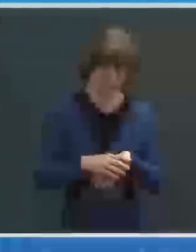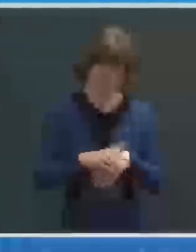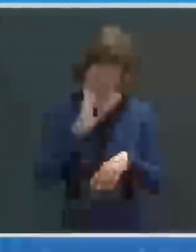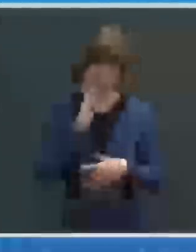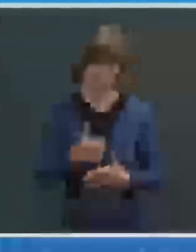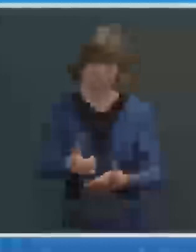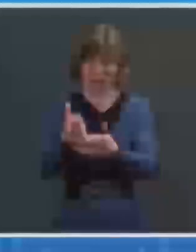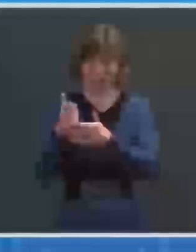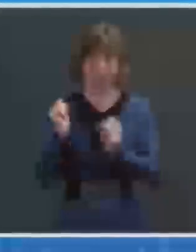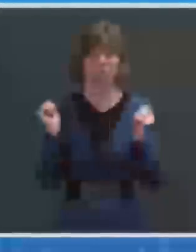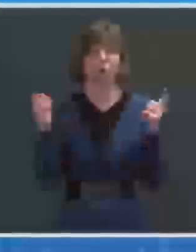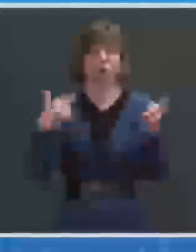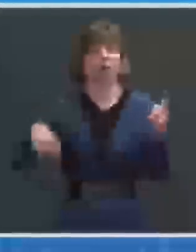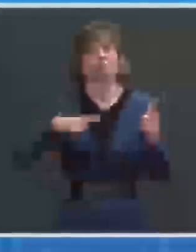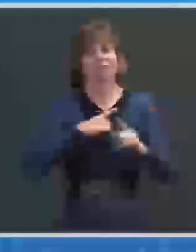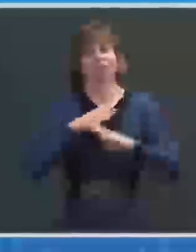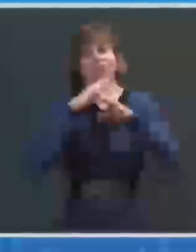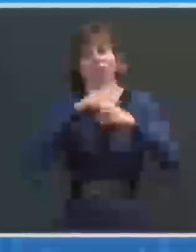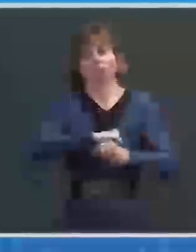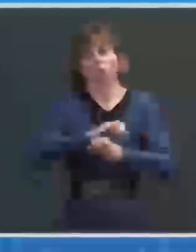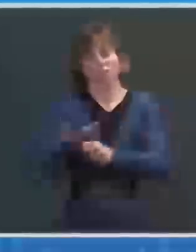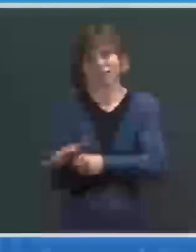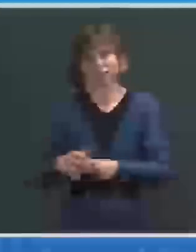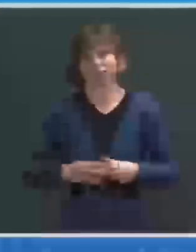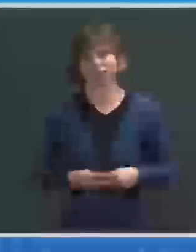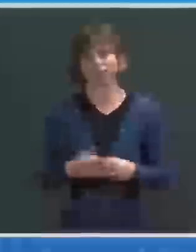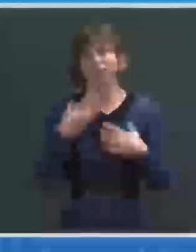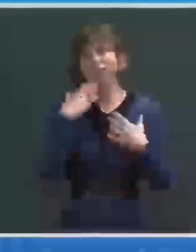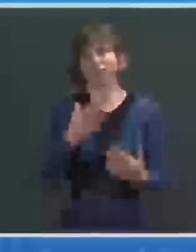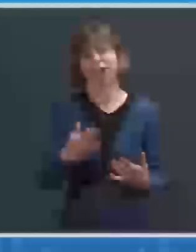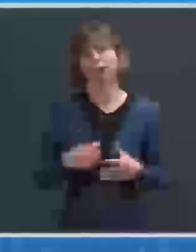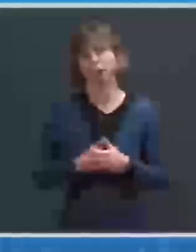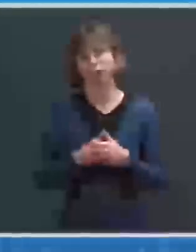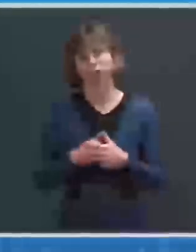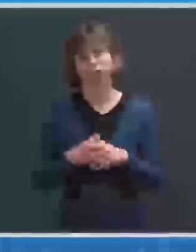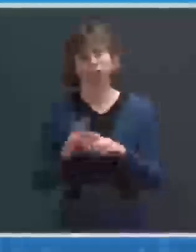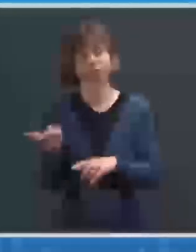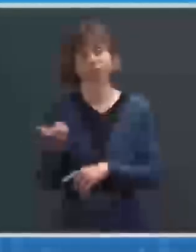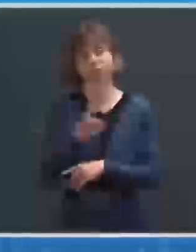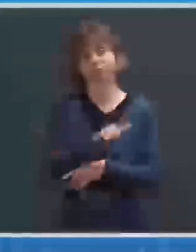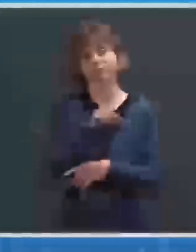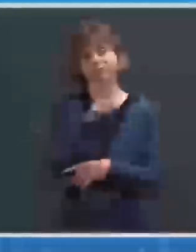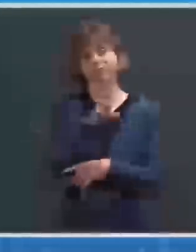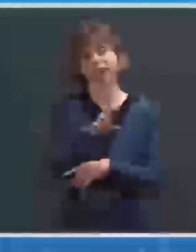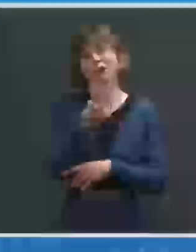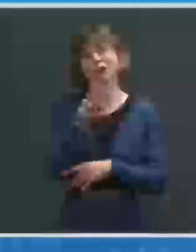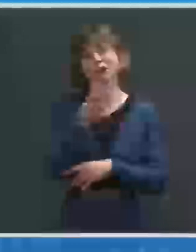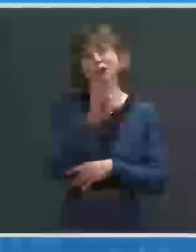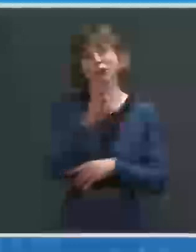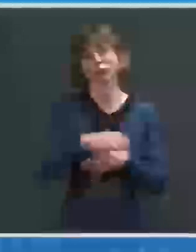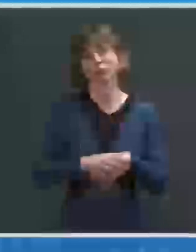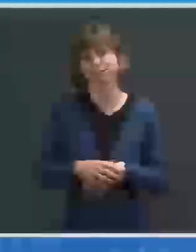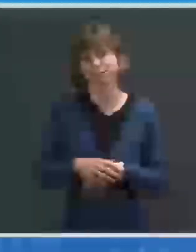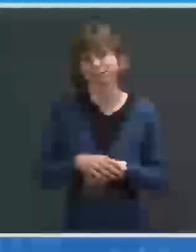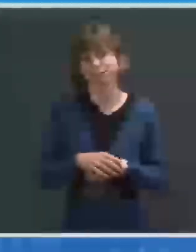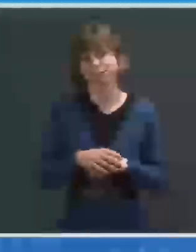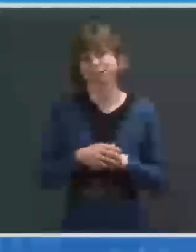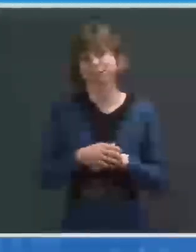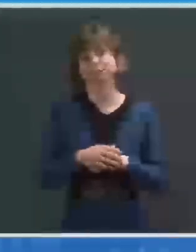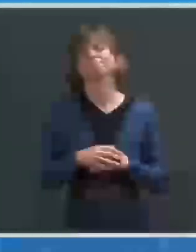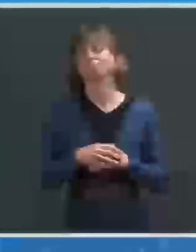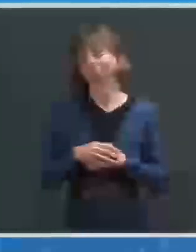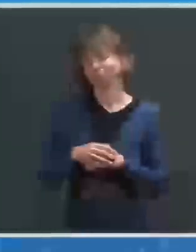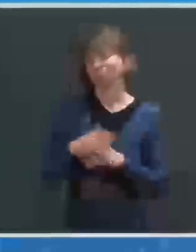COVID-19. Thank you. I look forward to your questions. And with that, I'll turn things over to Dr. Fauci. Dr. Fauci? Thank you very much,